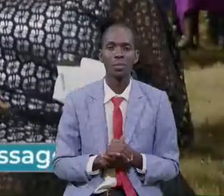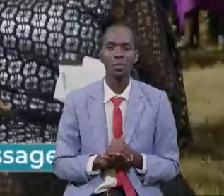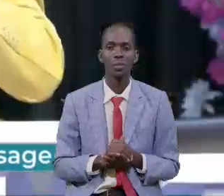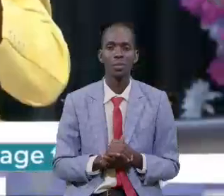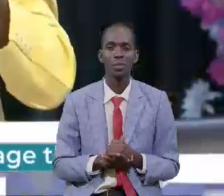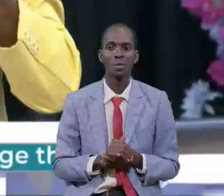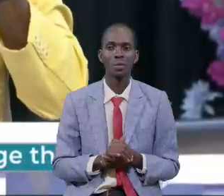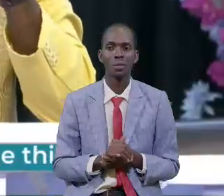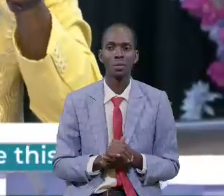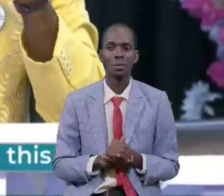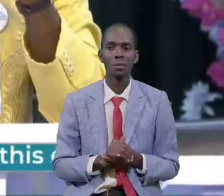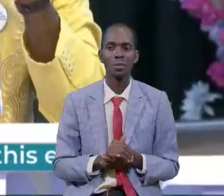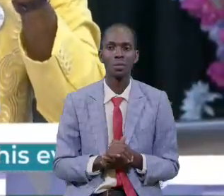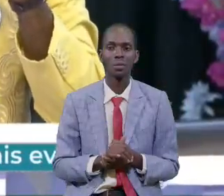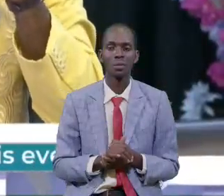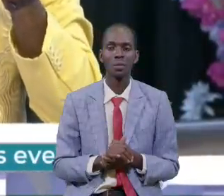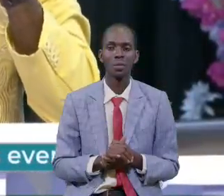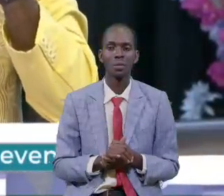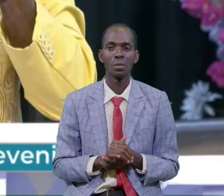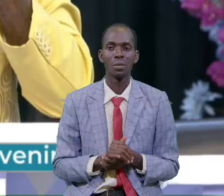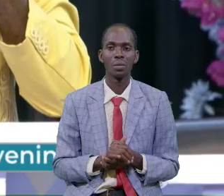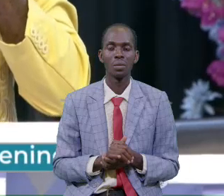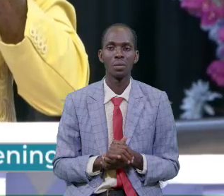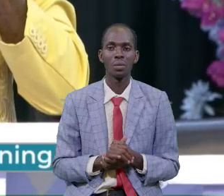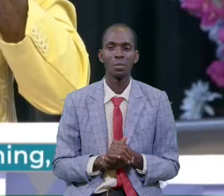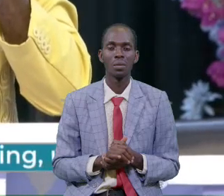Yes. Ani.